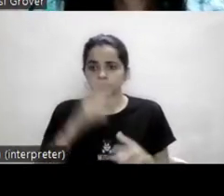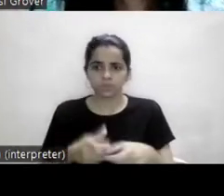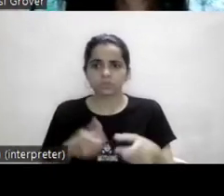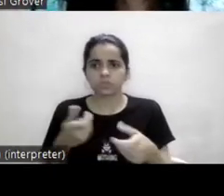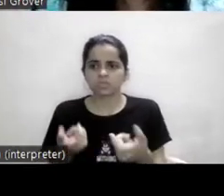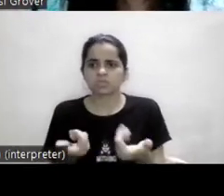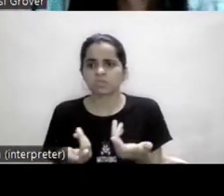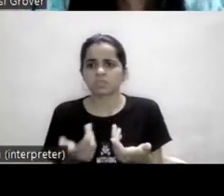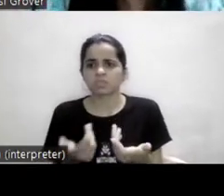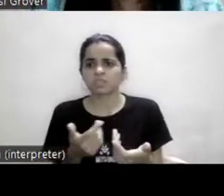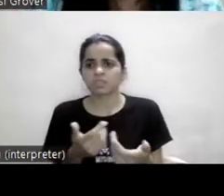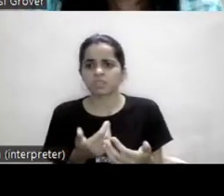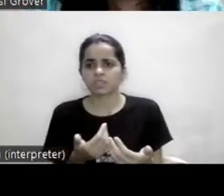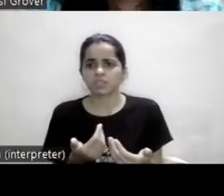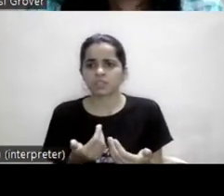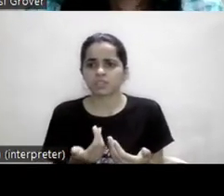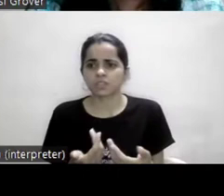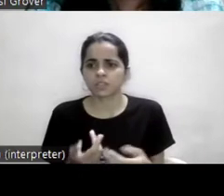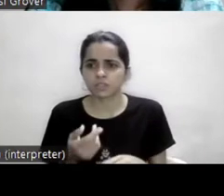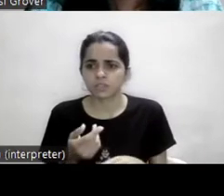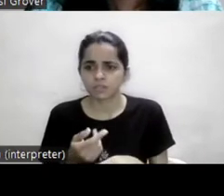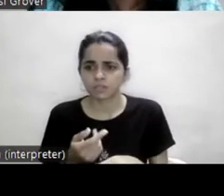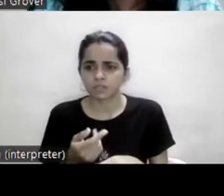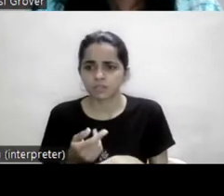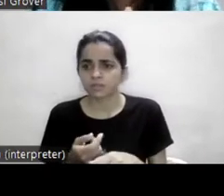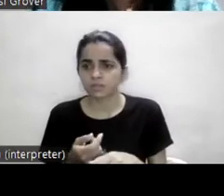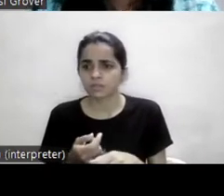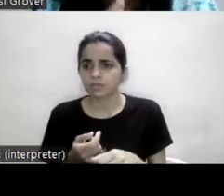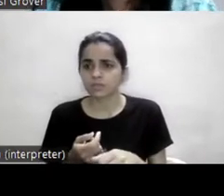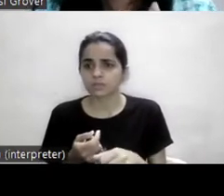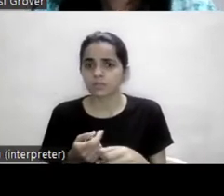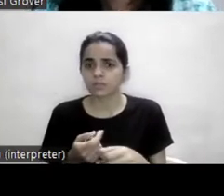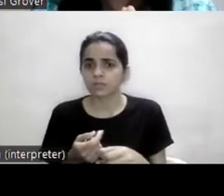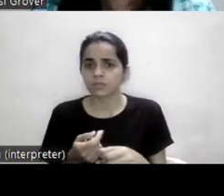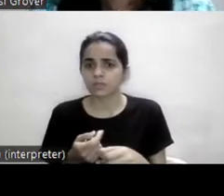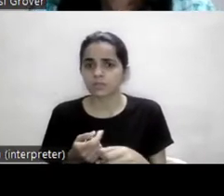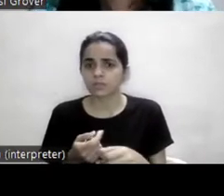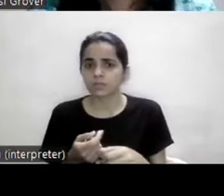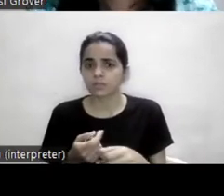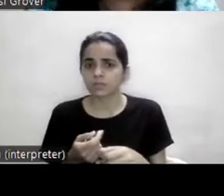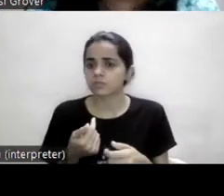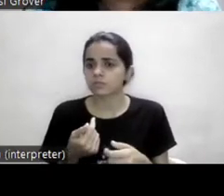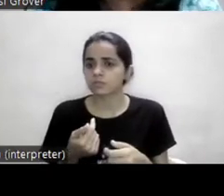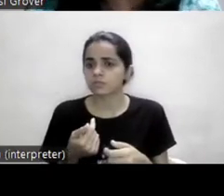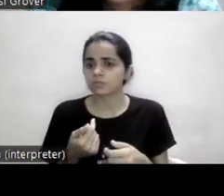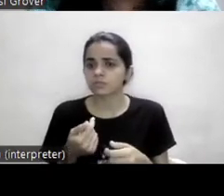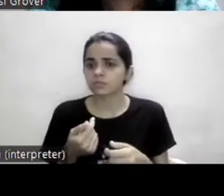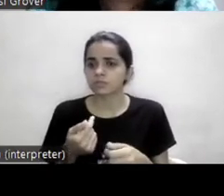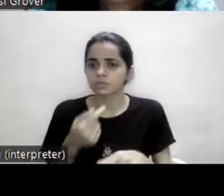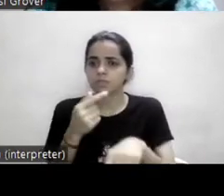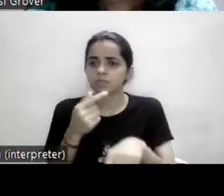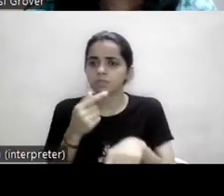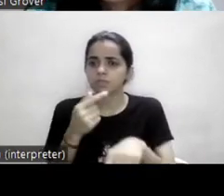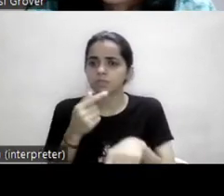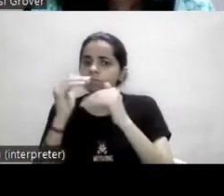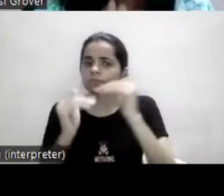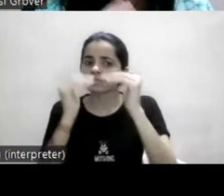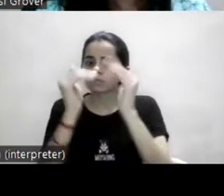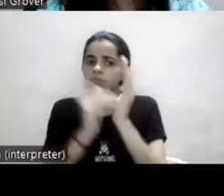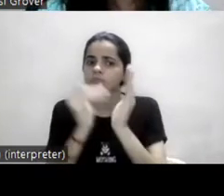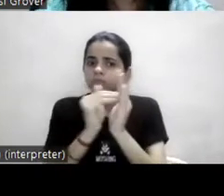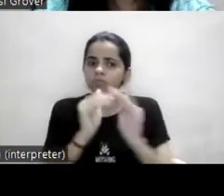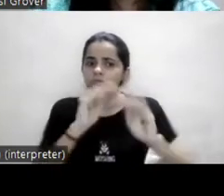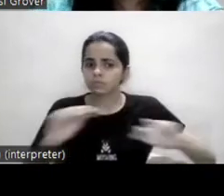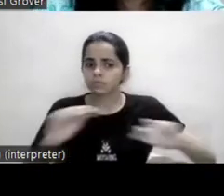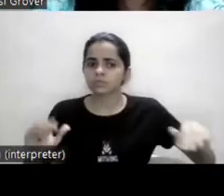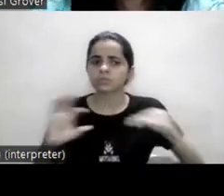but there's a child in that. So you are constantly stuck at that stage of childhoodness. And we will